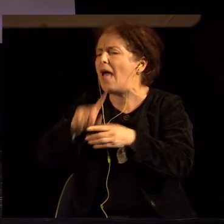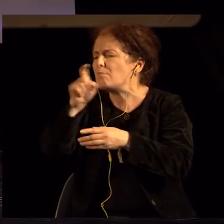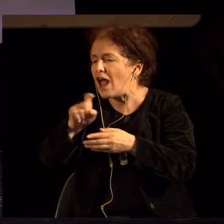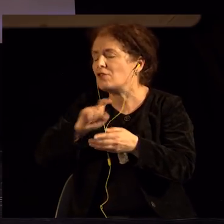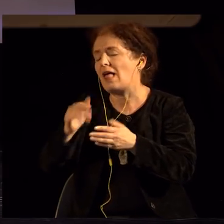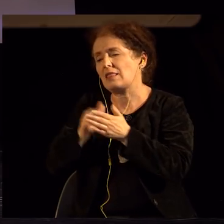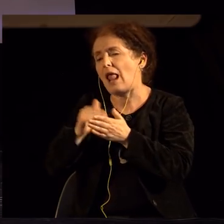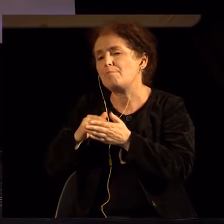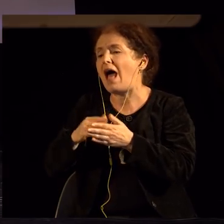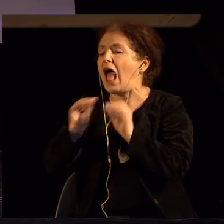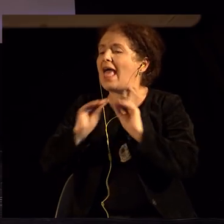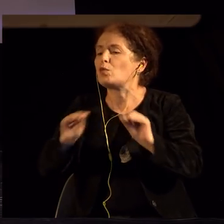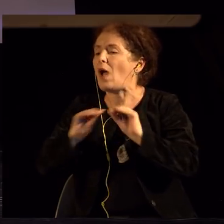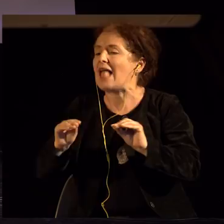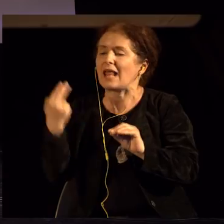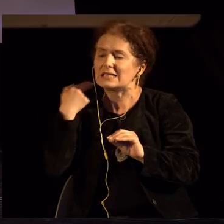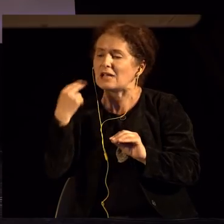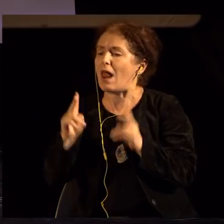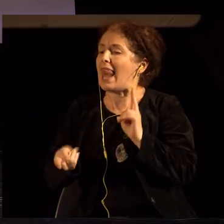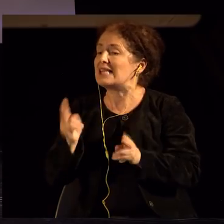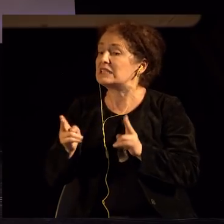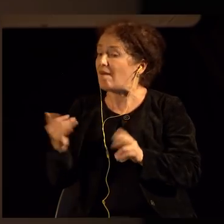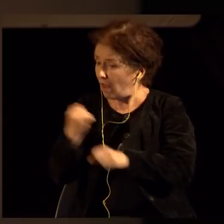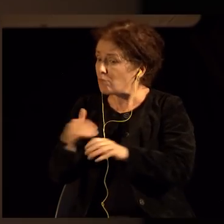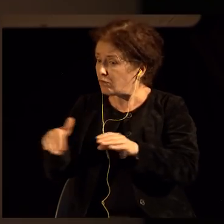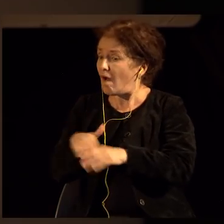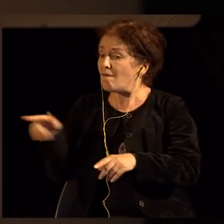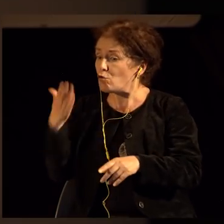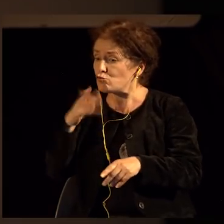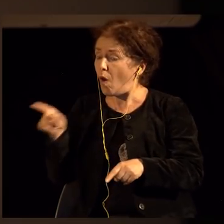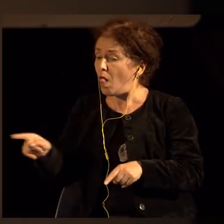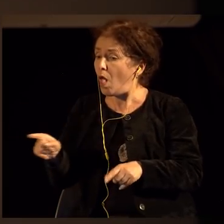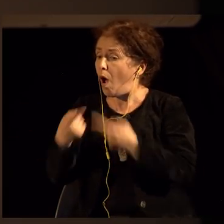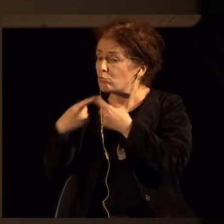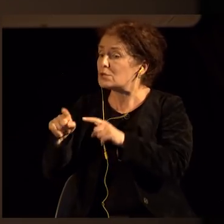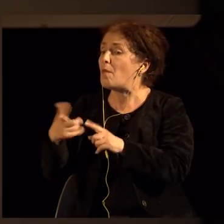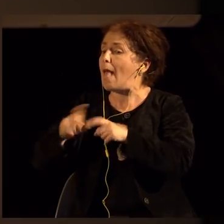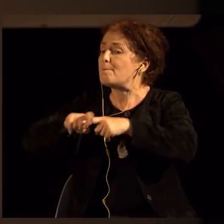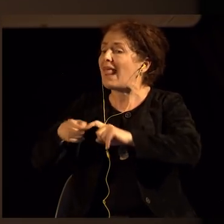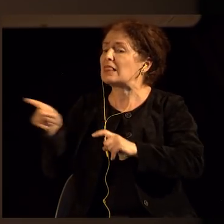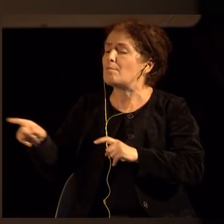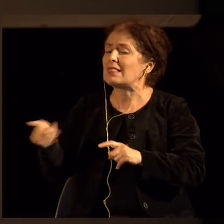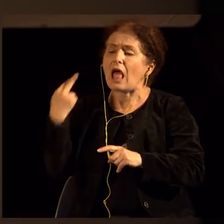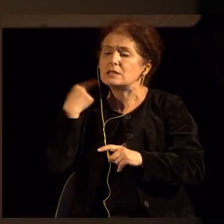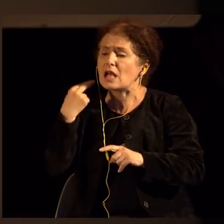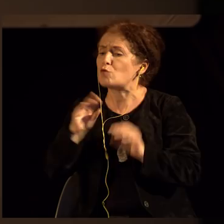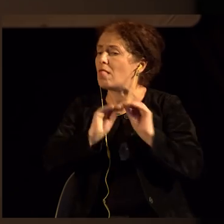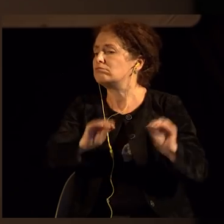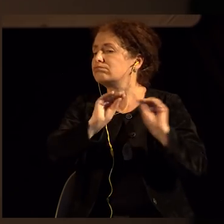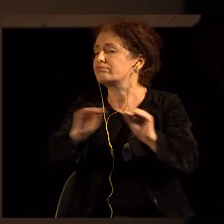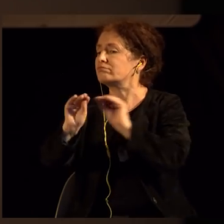normal, that their thoughts are in fact okay. So, we spend a lot of time as sex educators to